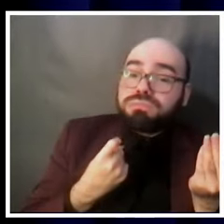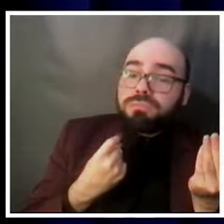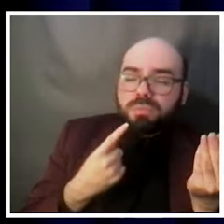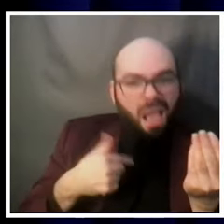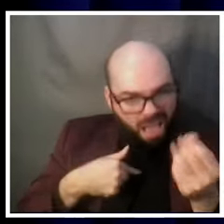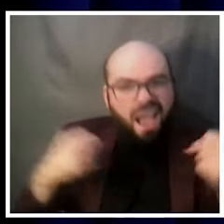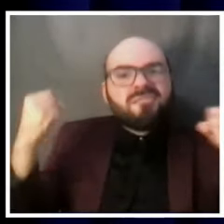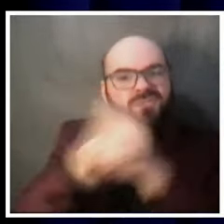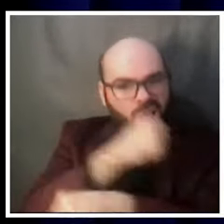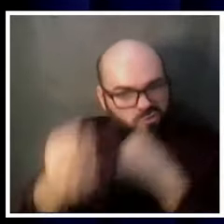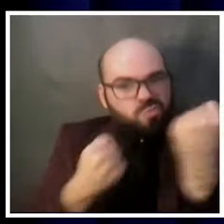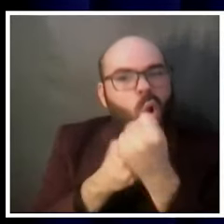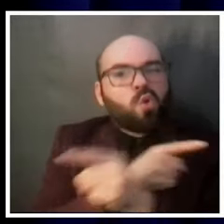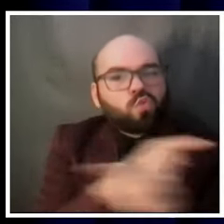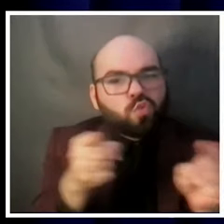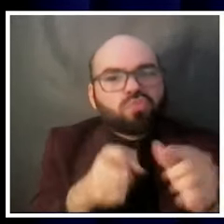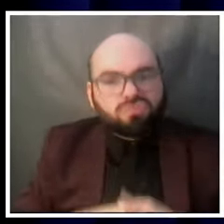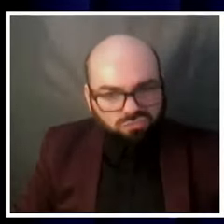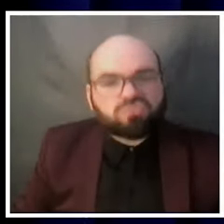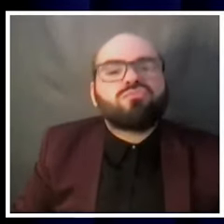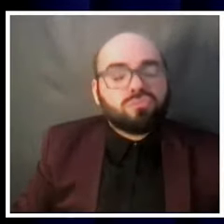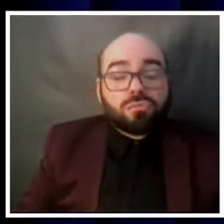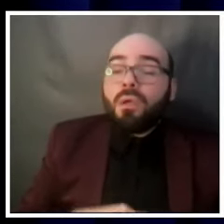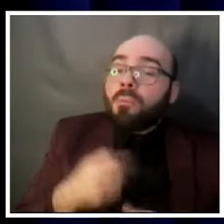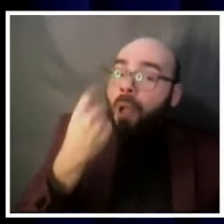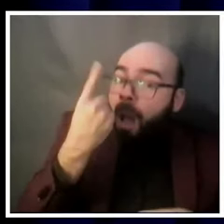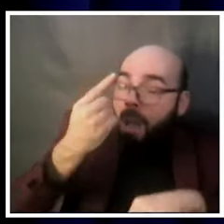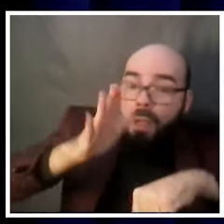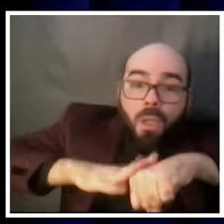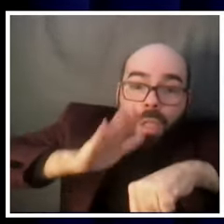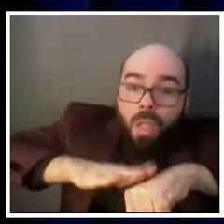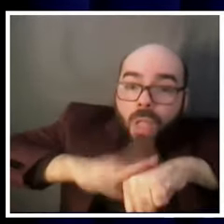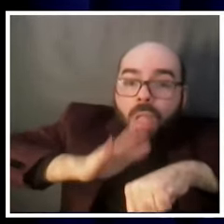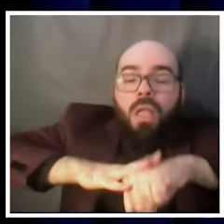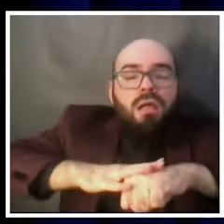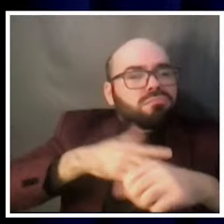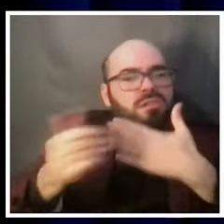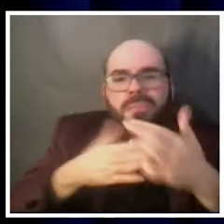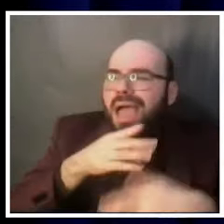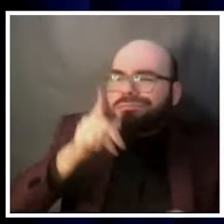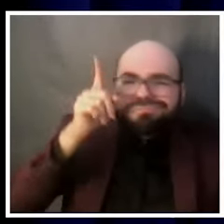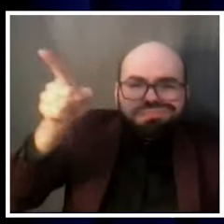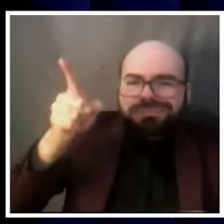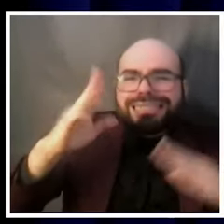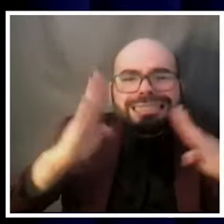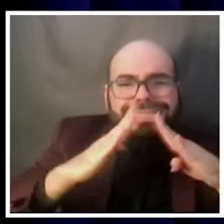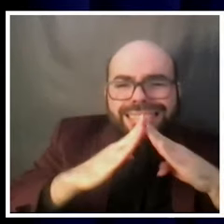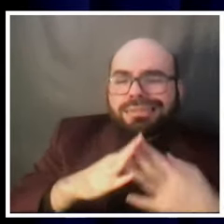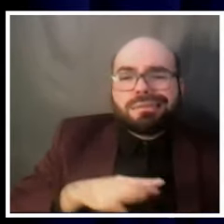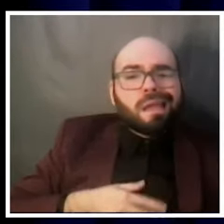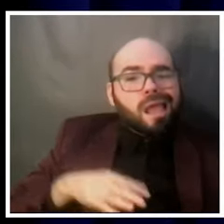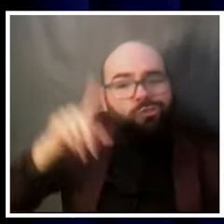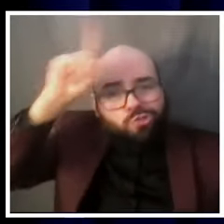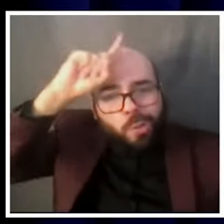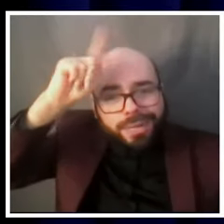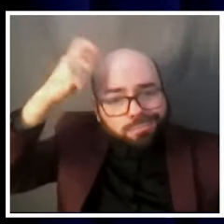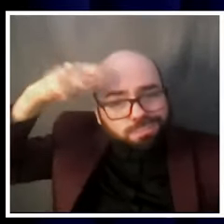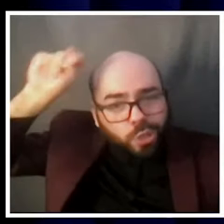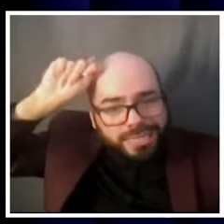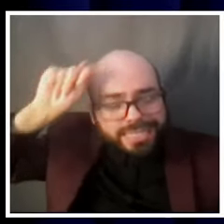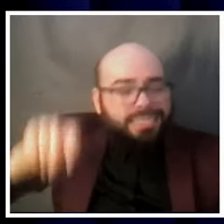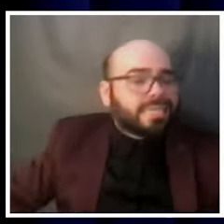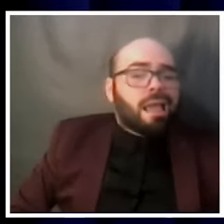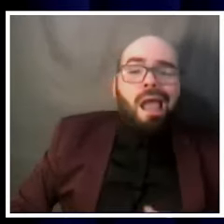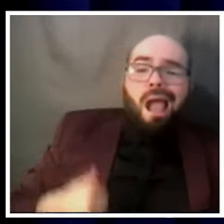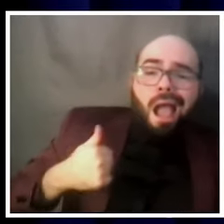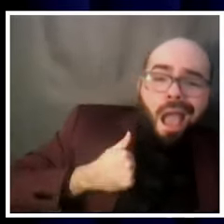I will take you any city you name, whether it's Berlin, whether it's in Canada, whether it's in Hungary, wherever